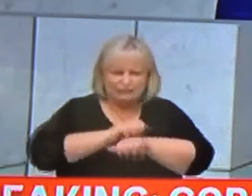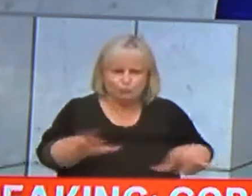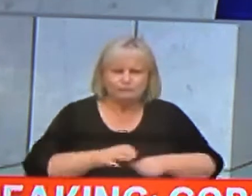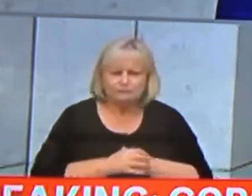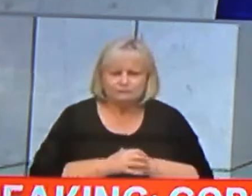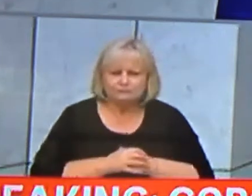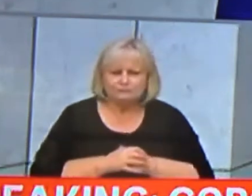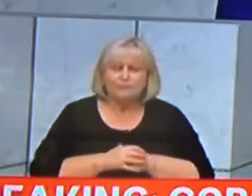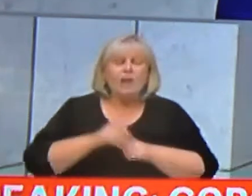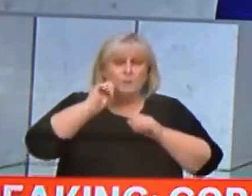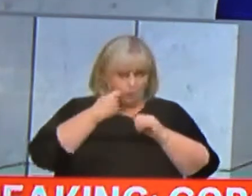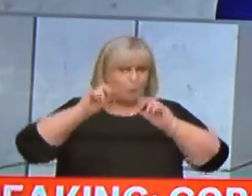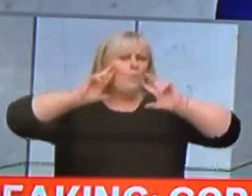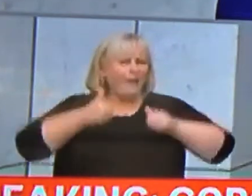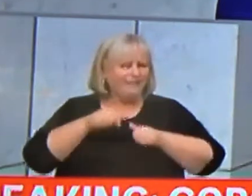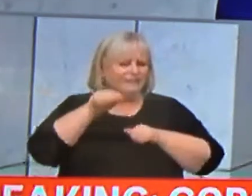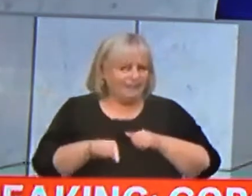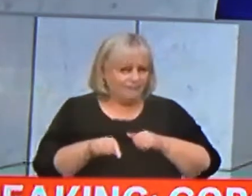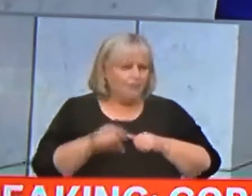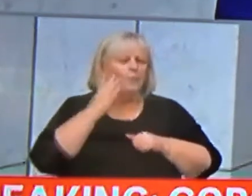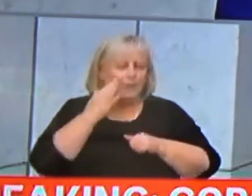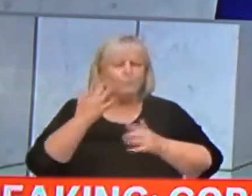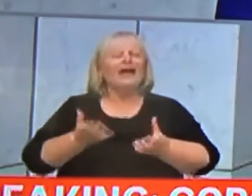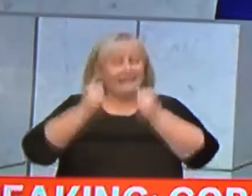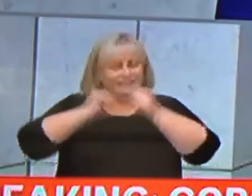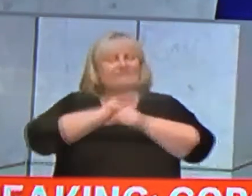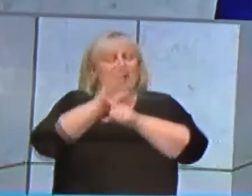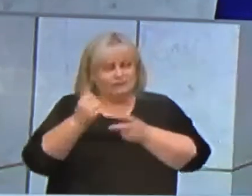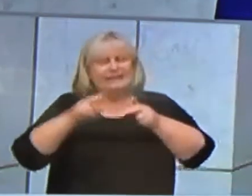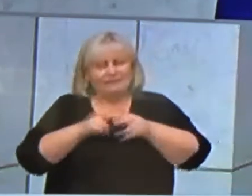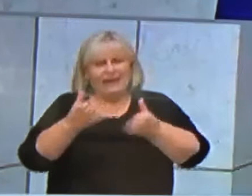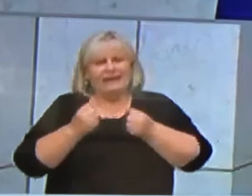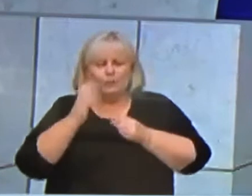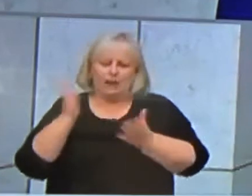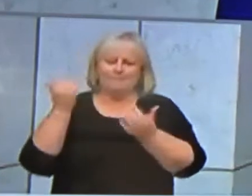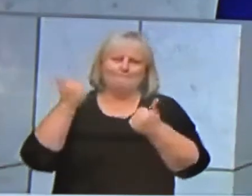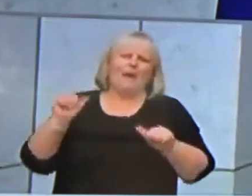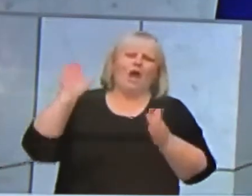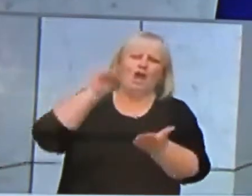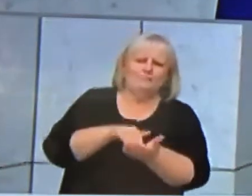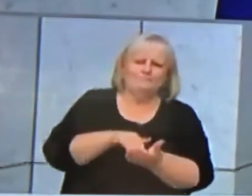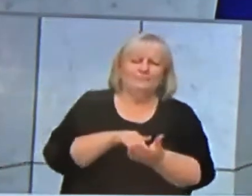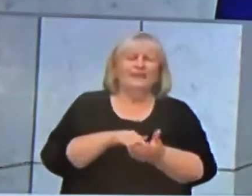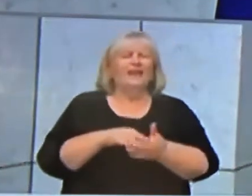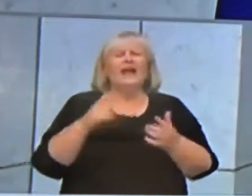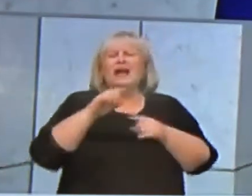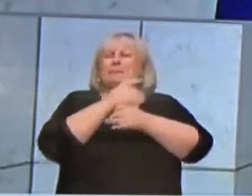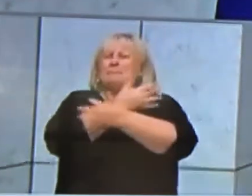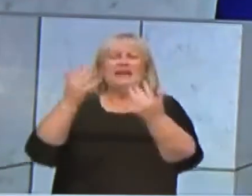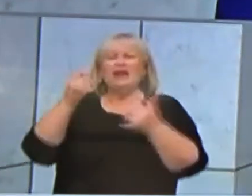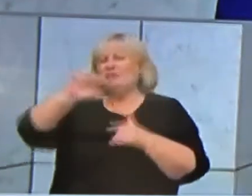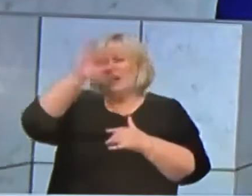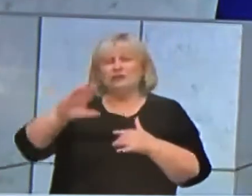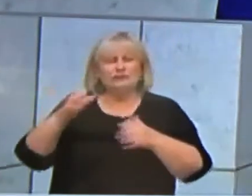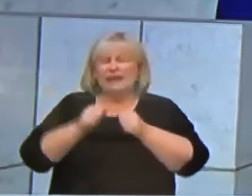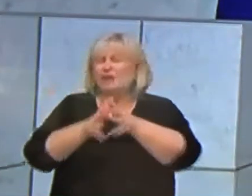Obviously, we would look after them when they get the virus, as some will do, as they continue to come home. Coming from countries now that have very